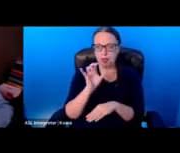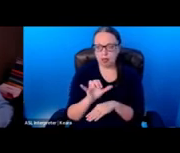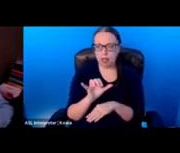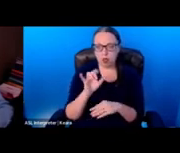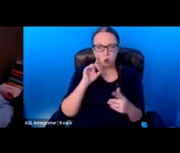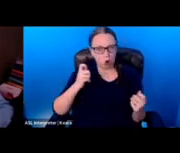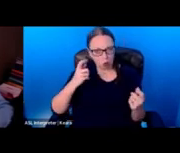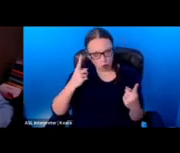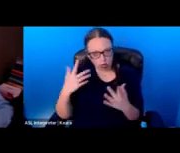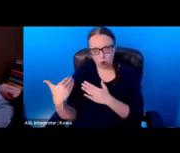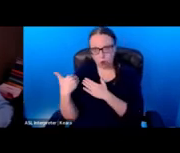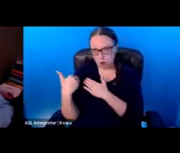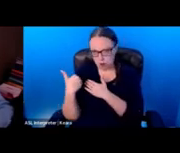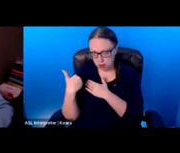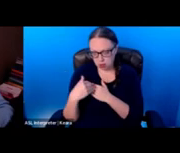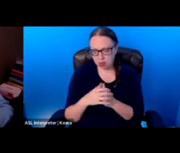understanding the responsibilities